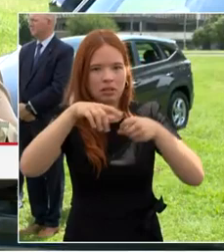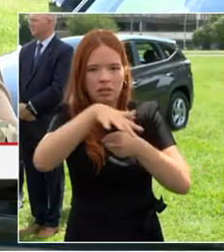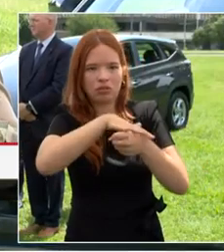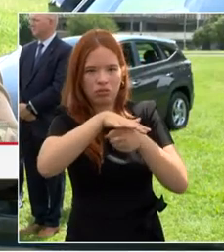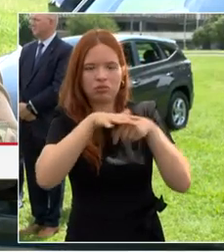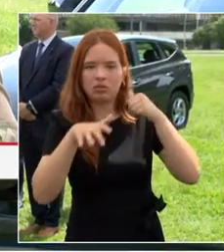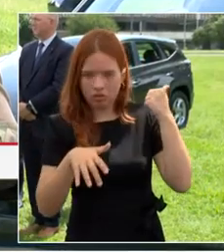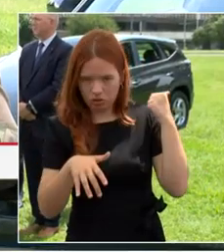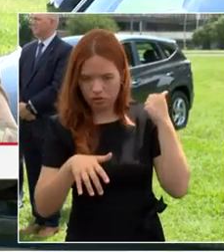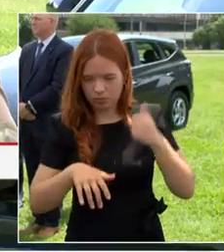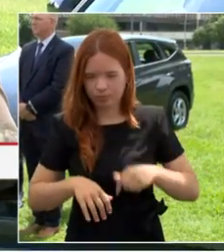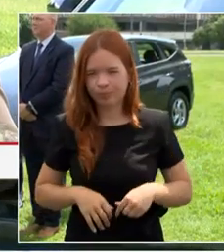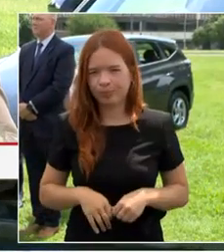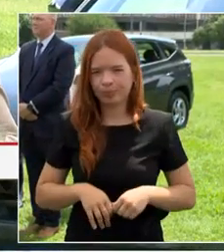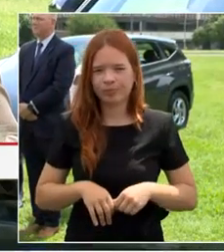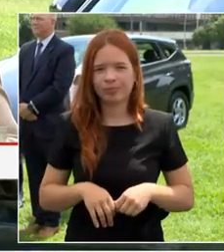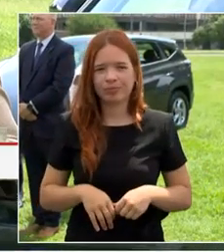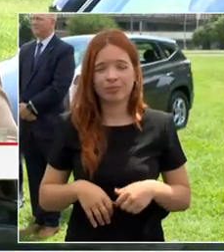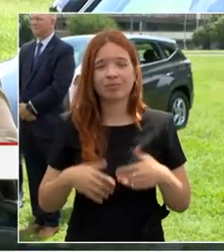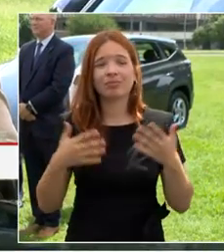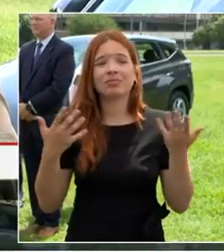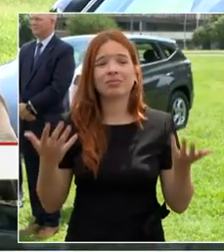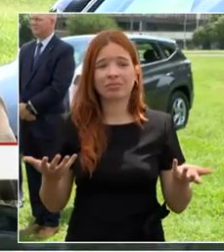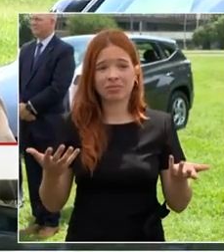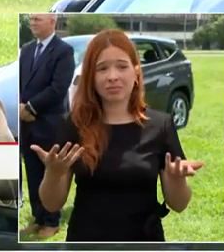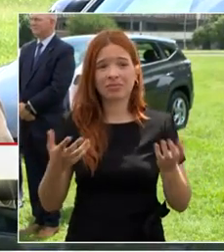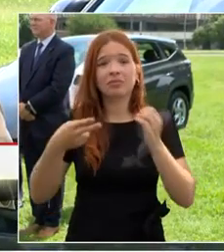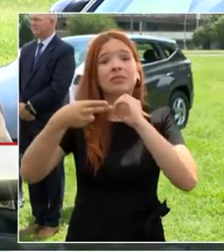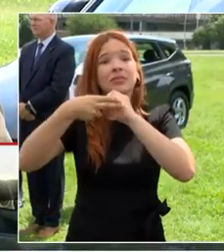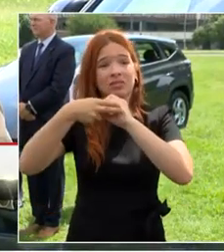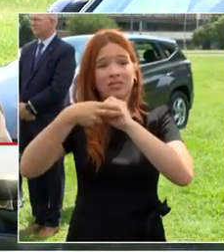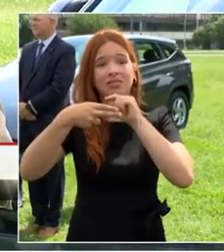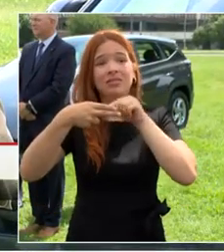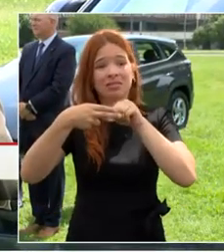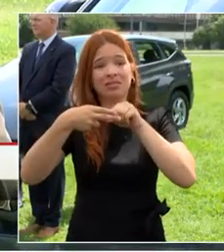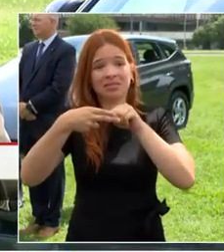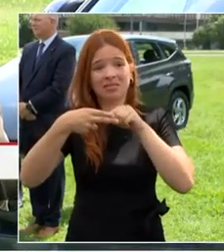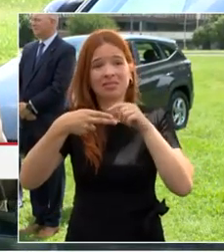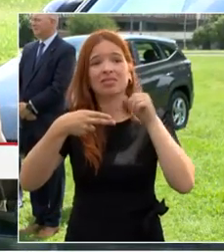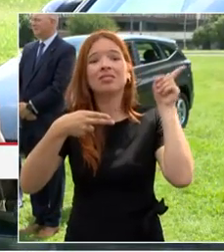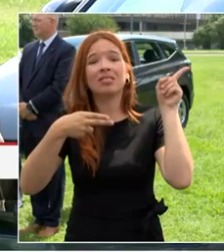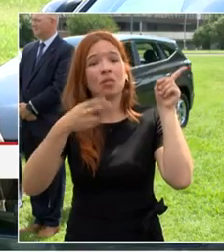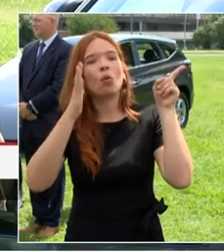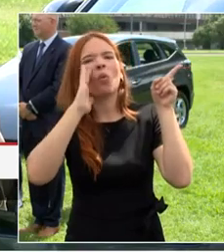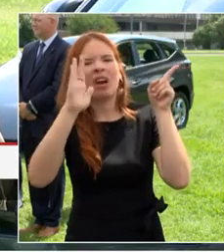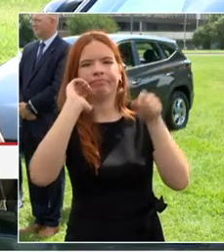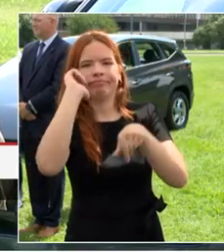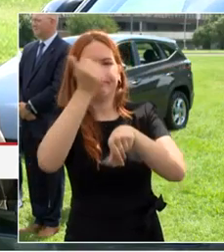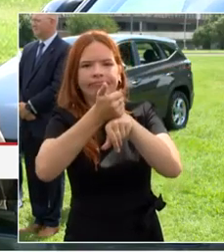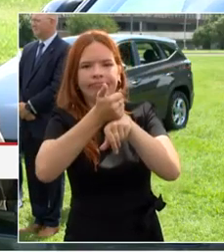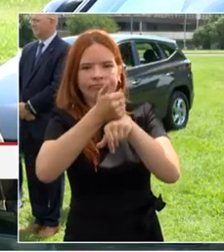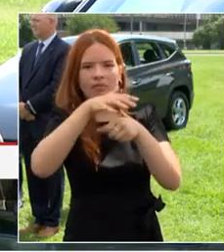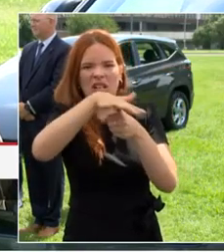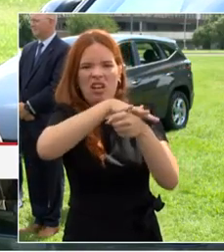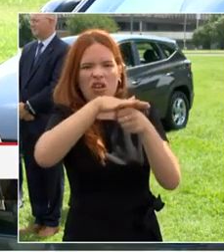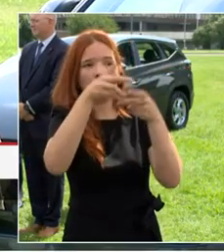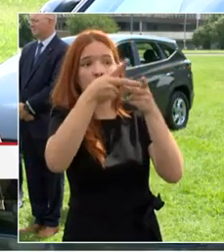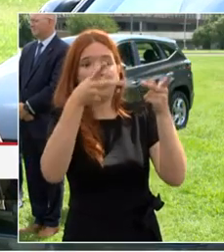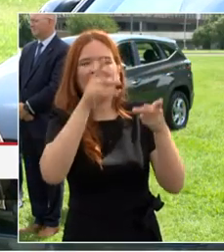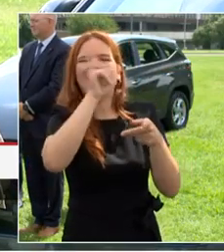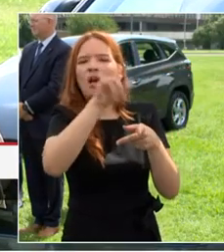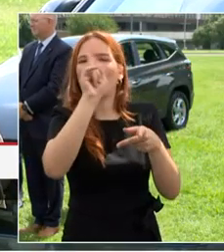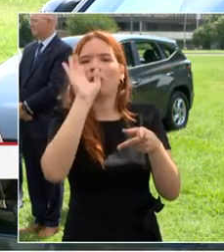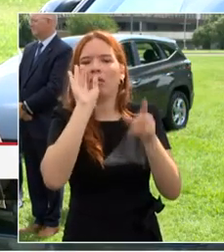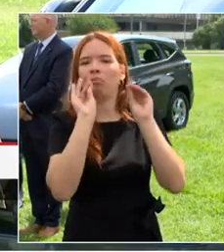complex, and Hyundai will begin setting up that operation. We know in the past year that we